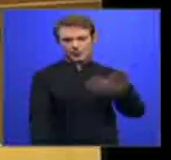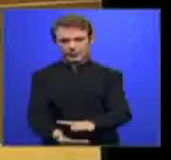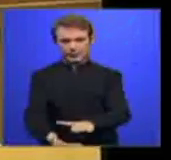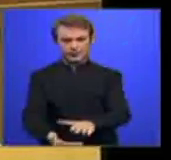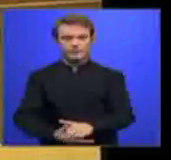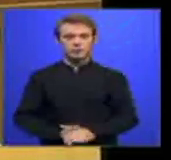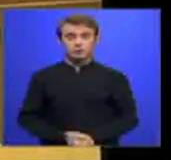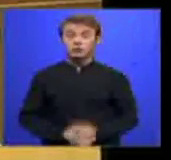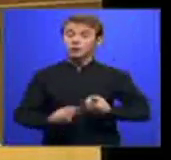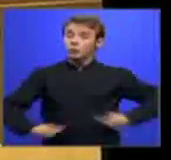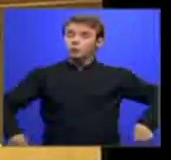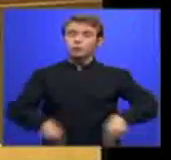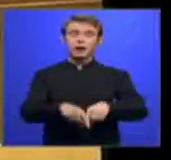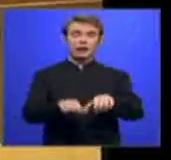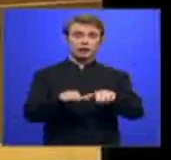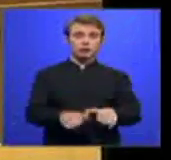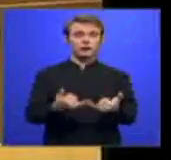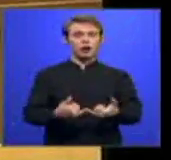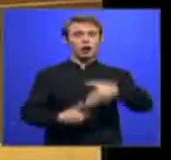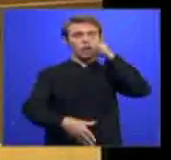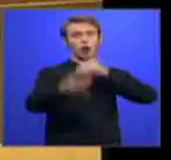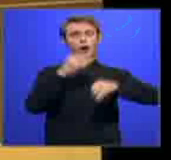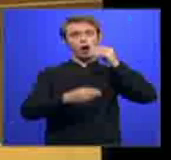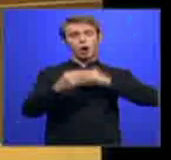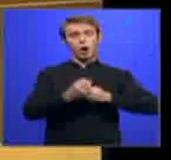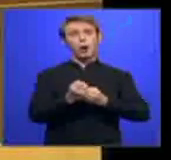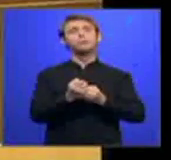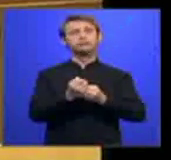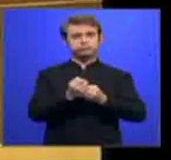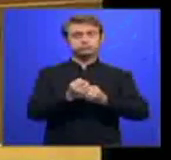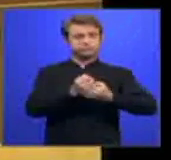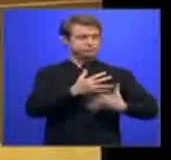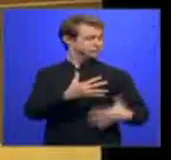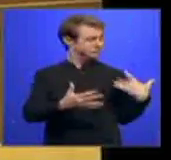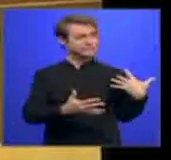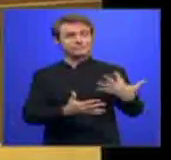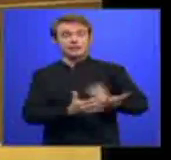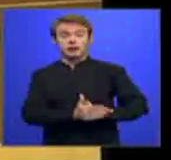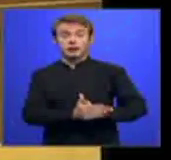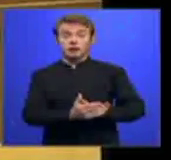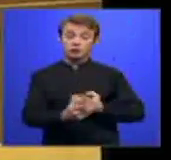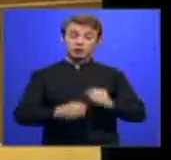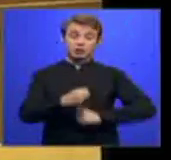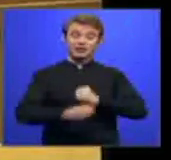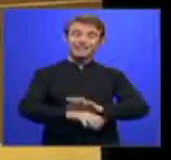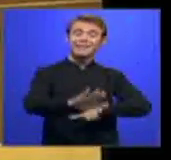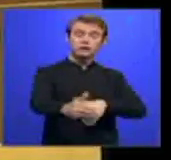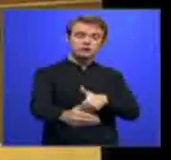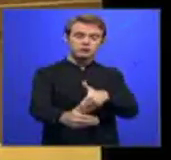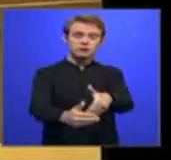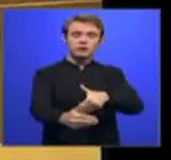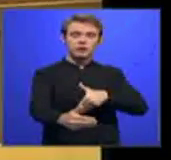a valuable source of learning for government. In the year ahead, we